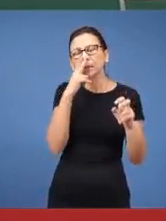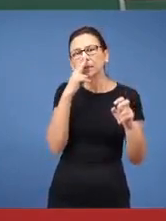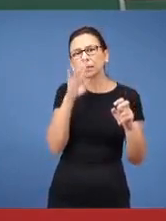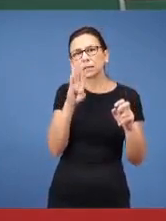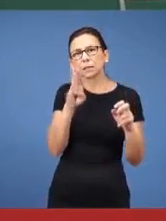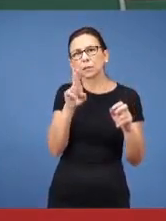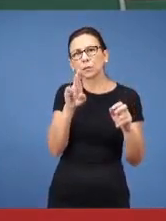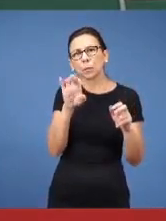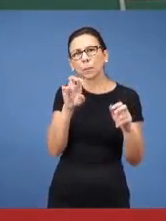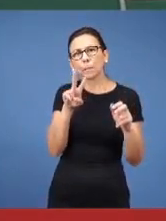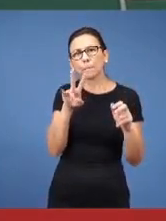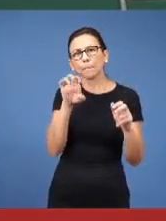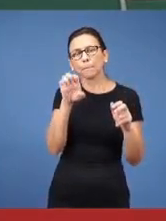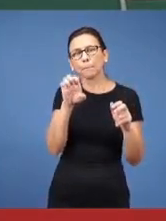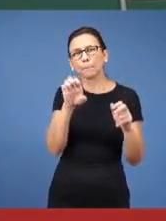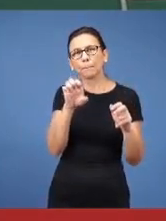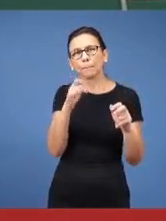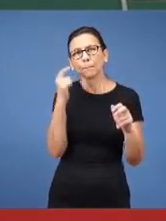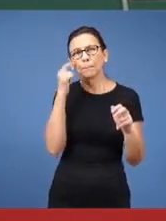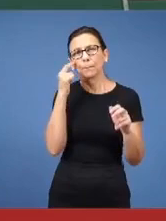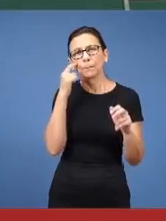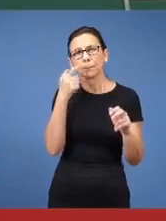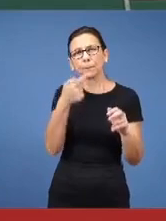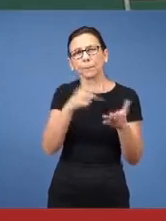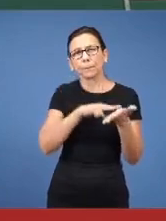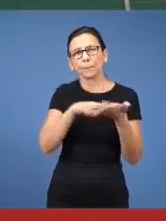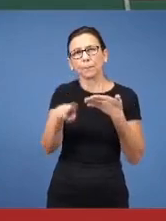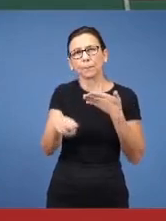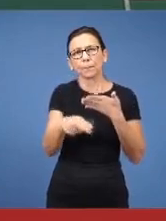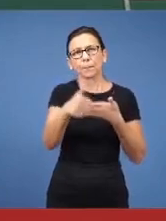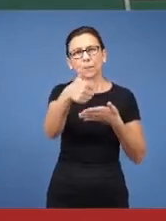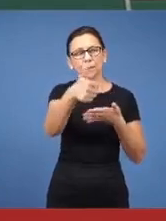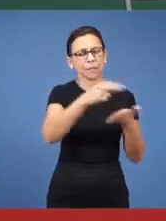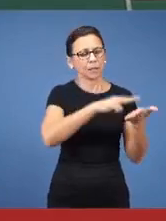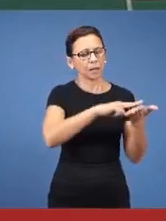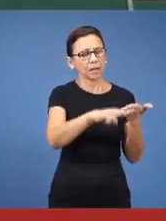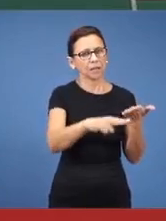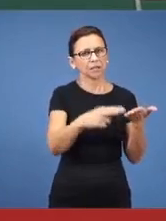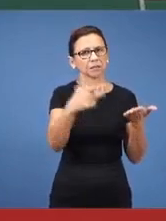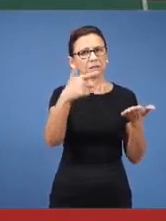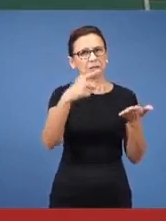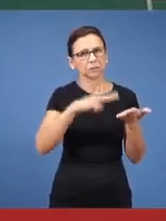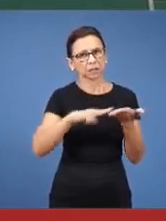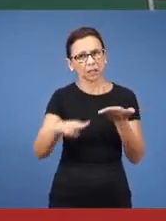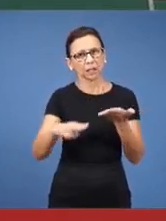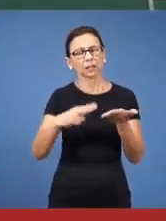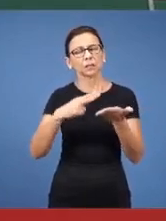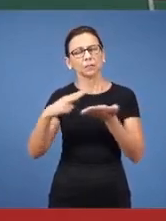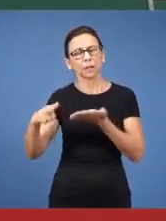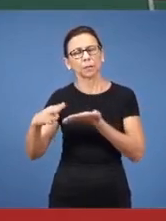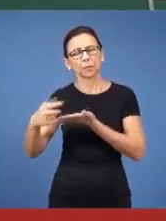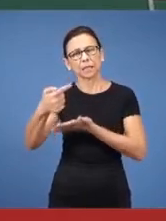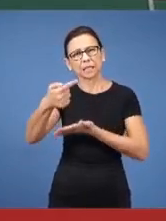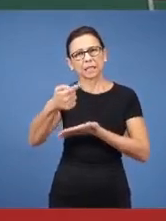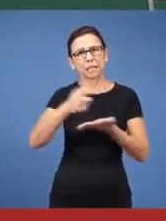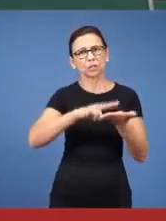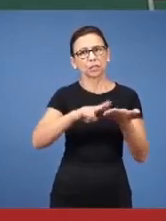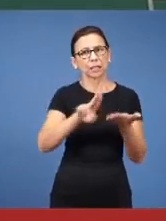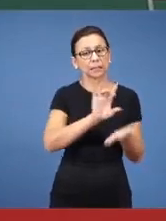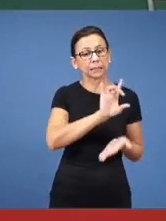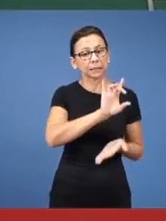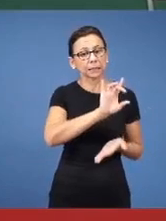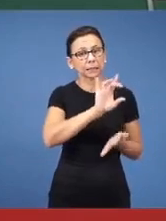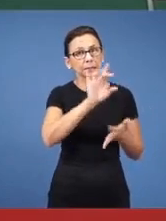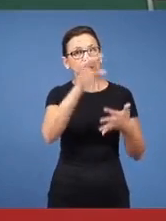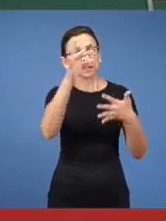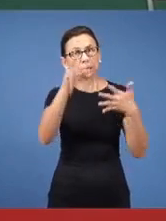to soon in the seven letters. Then you see that the soon is here, and the second letter, the